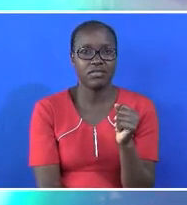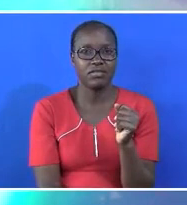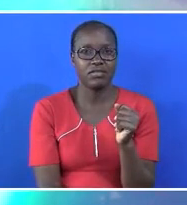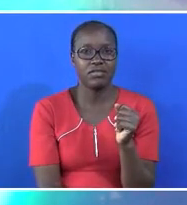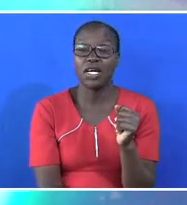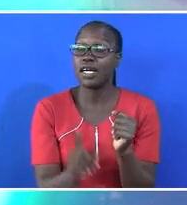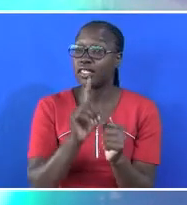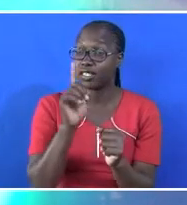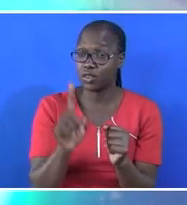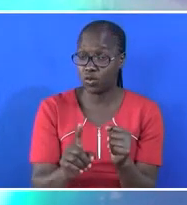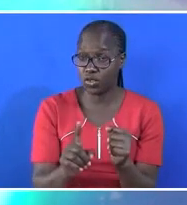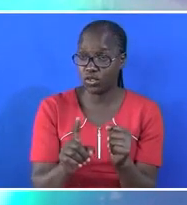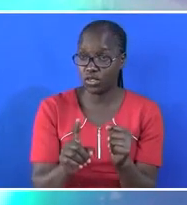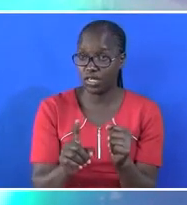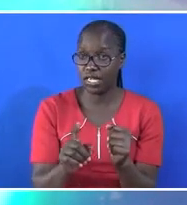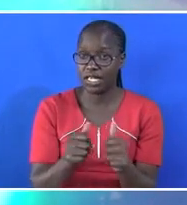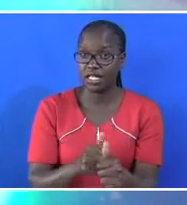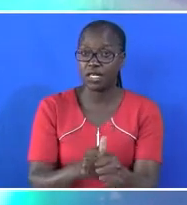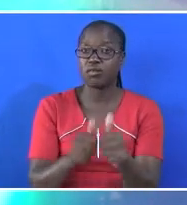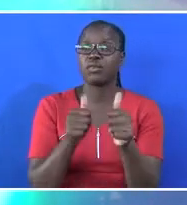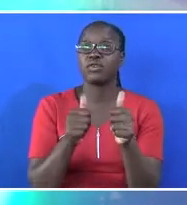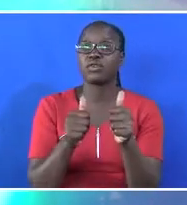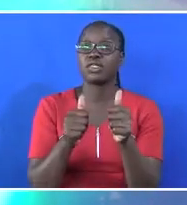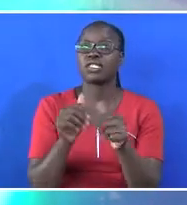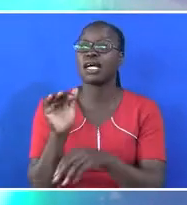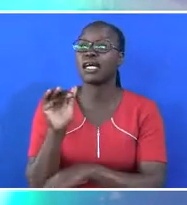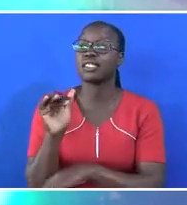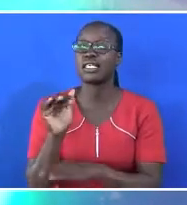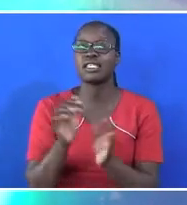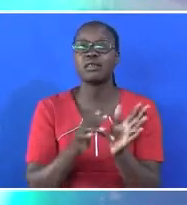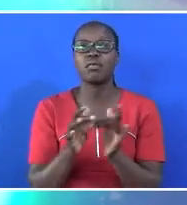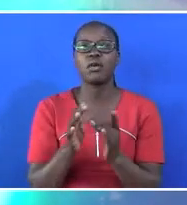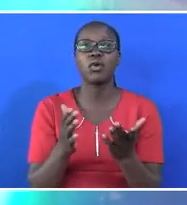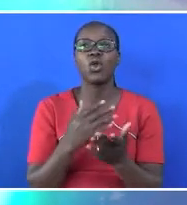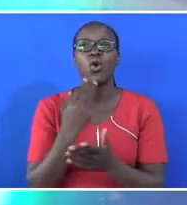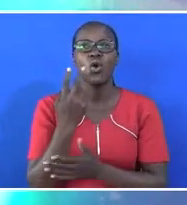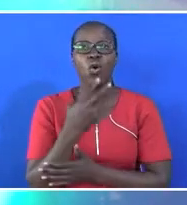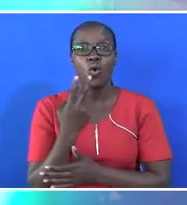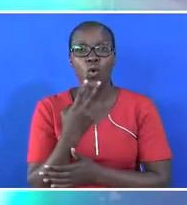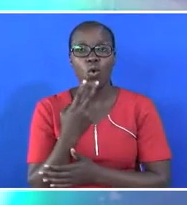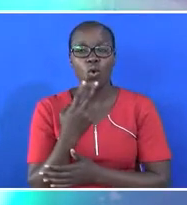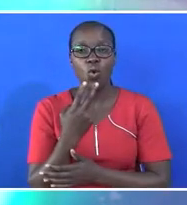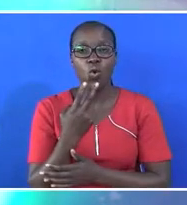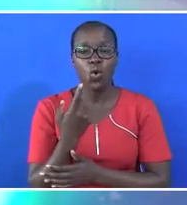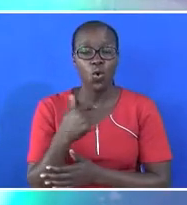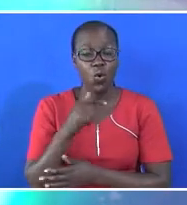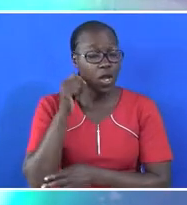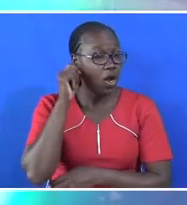The question the apostles have asked in the Bible is, who ought we